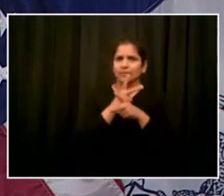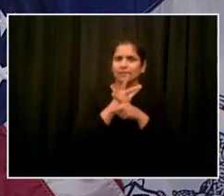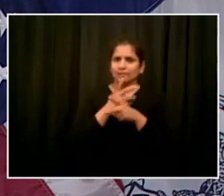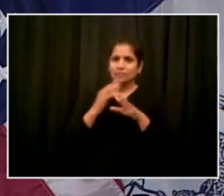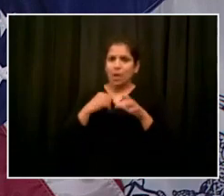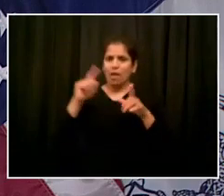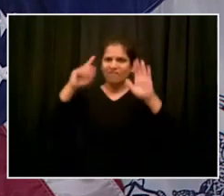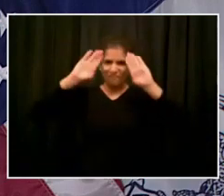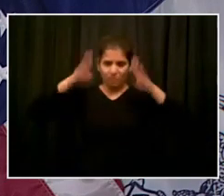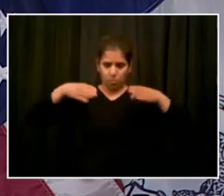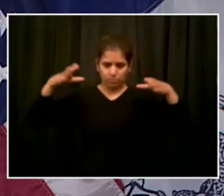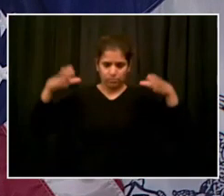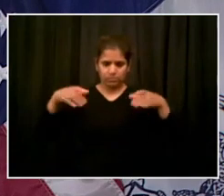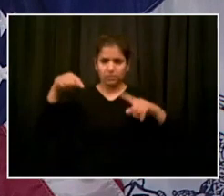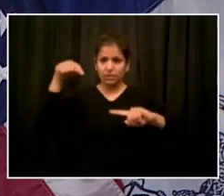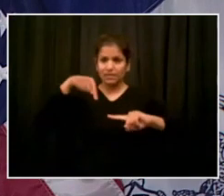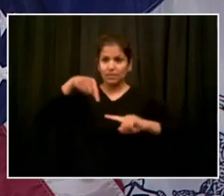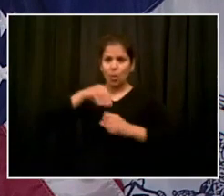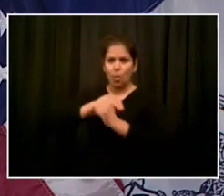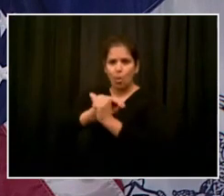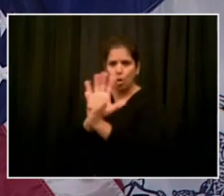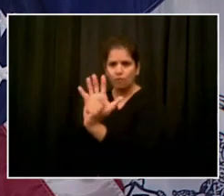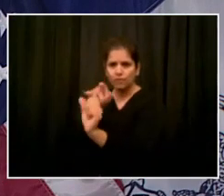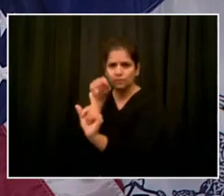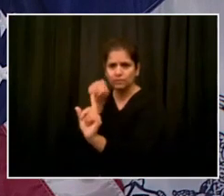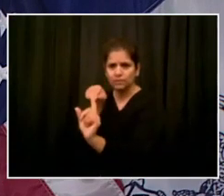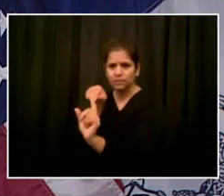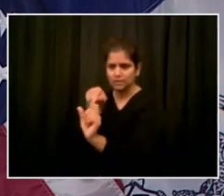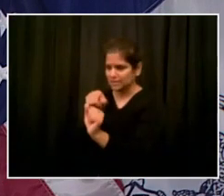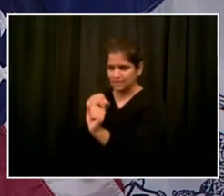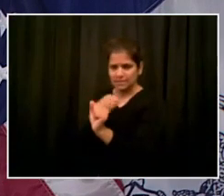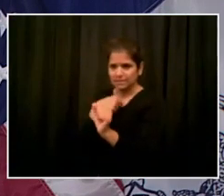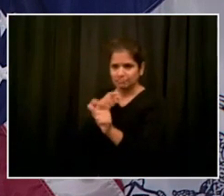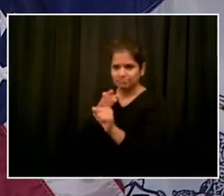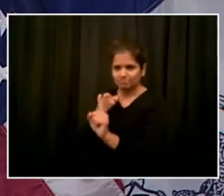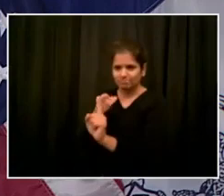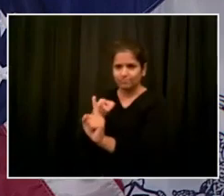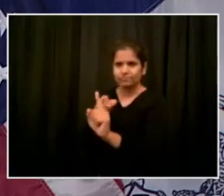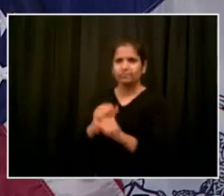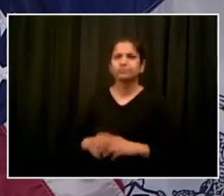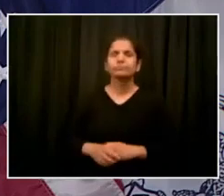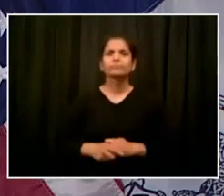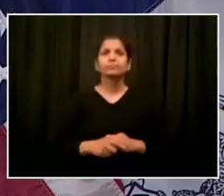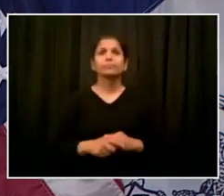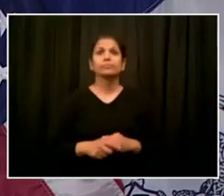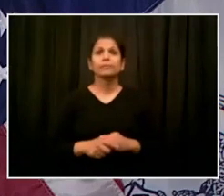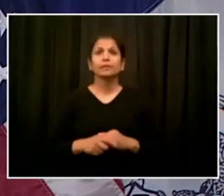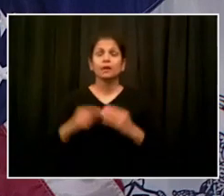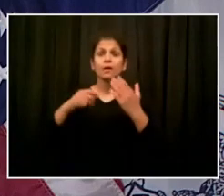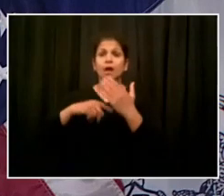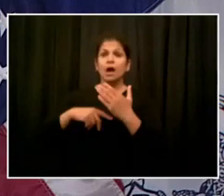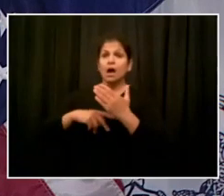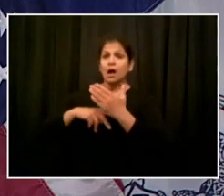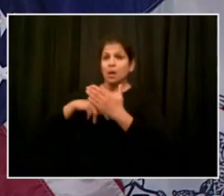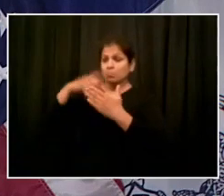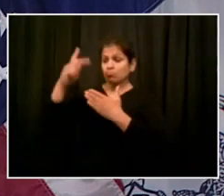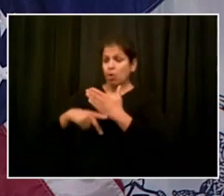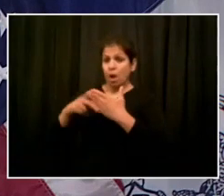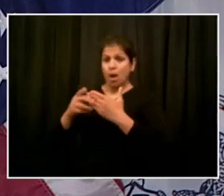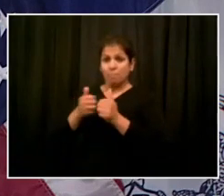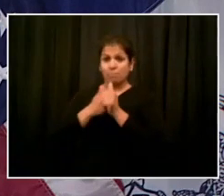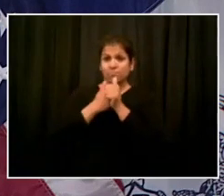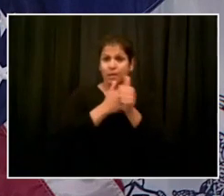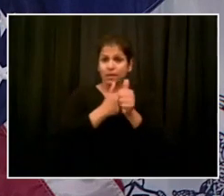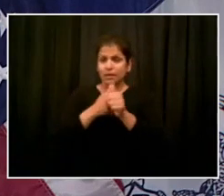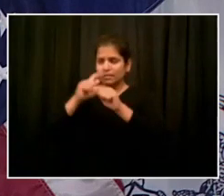trace initiative. That's gonna be a big positive X factor. We have the ability to work with individual businesses if there's any things that need to be